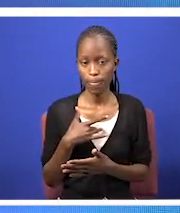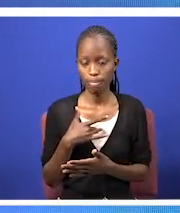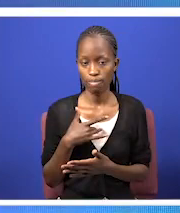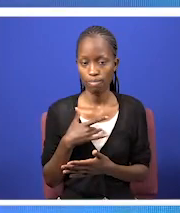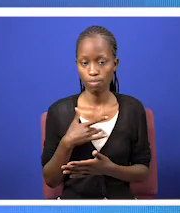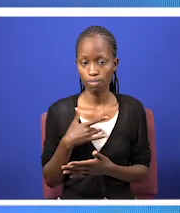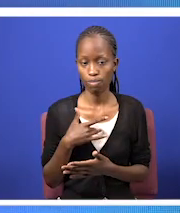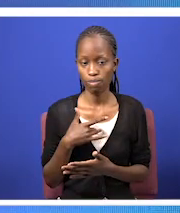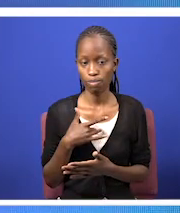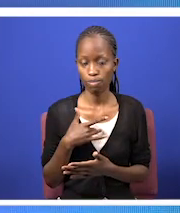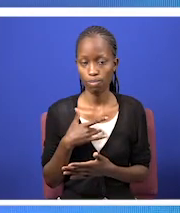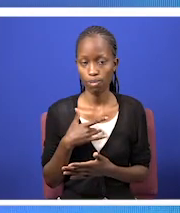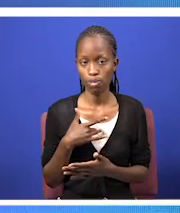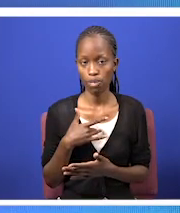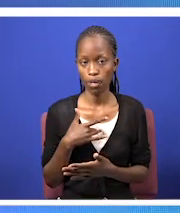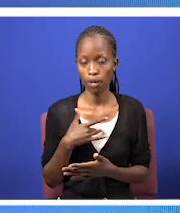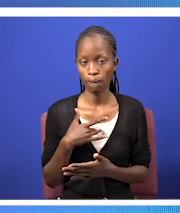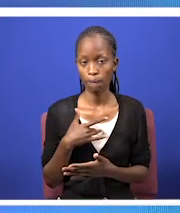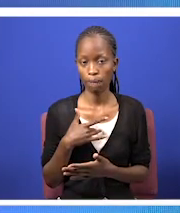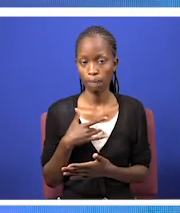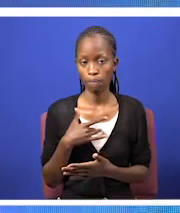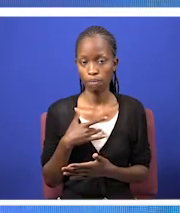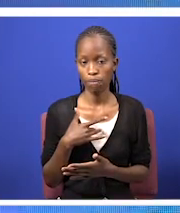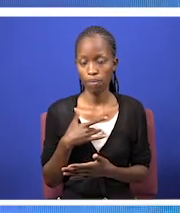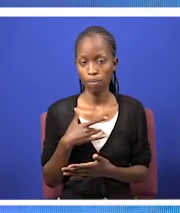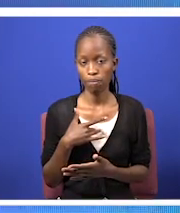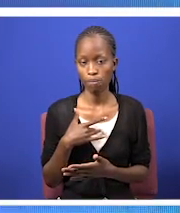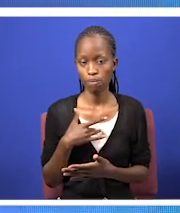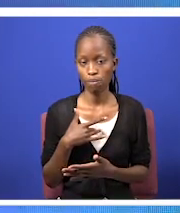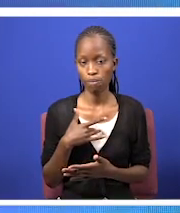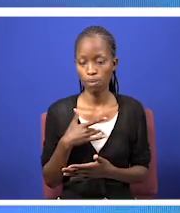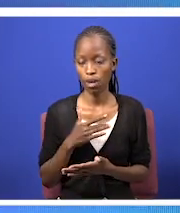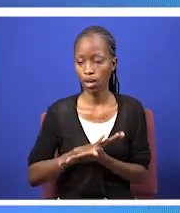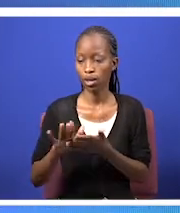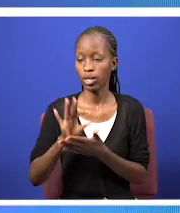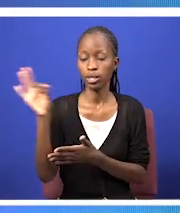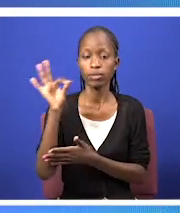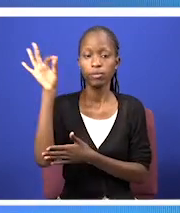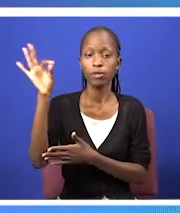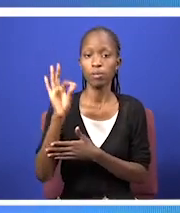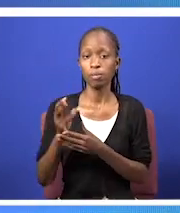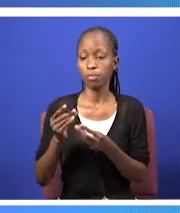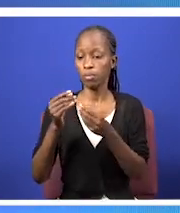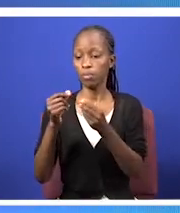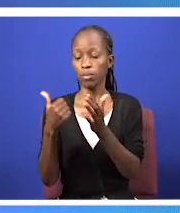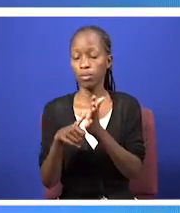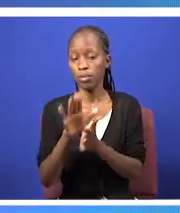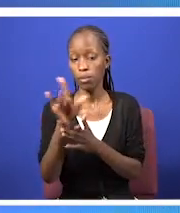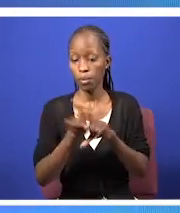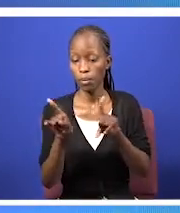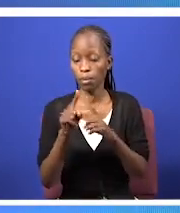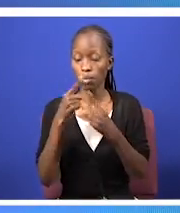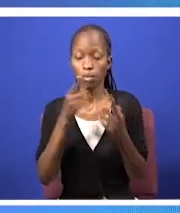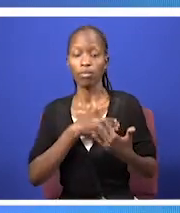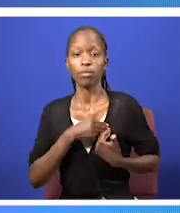invite the Spirit of God into your space, into your home, into your life, that he is shaping your situation. He's shaping your lives, and